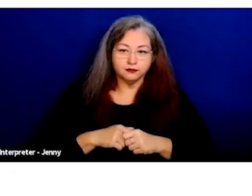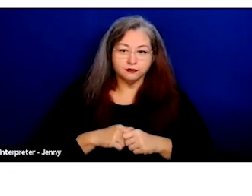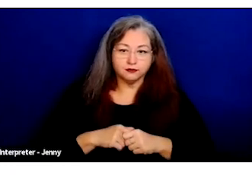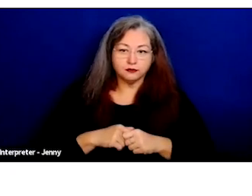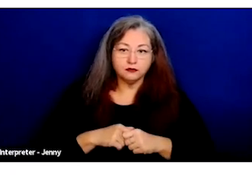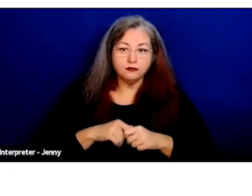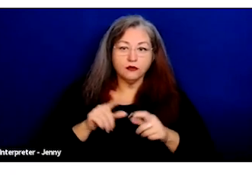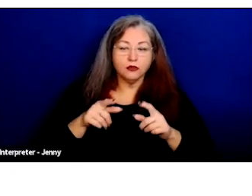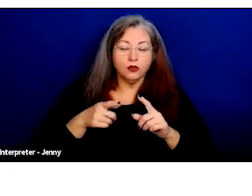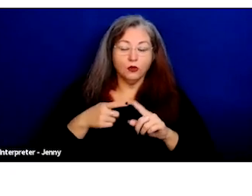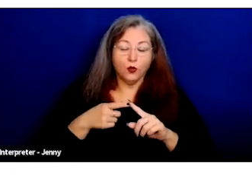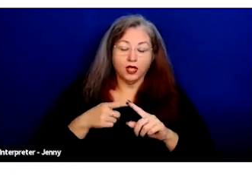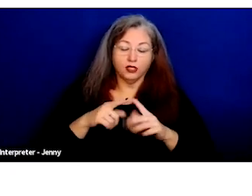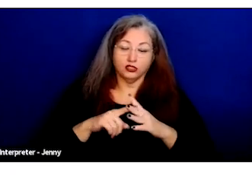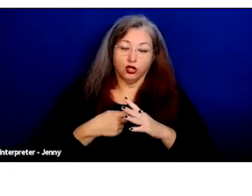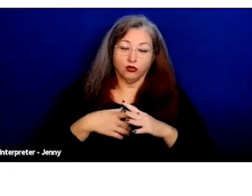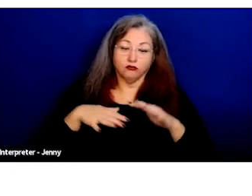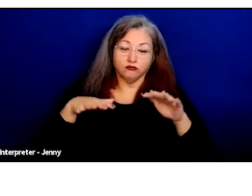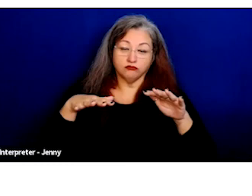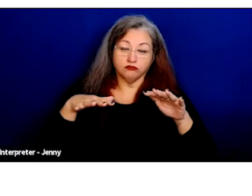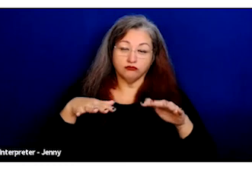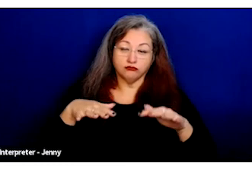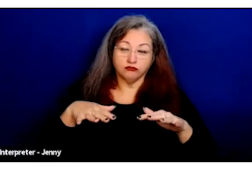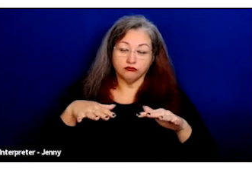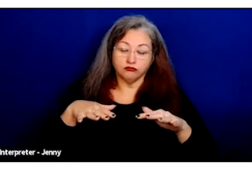So as you settle in to stillness,